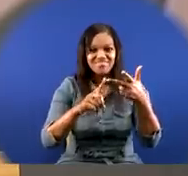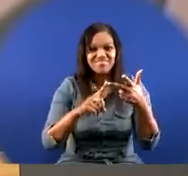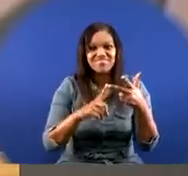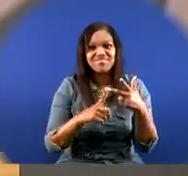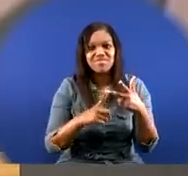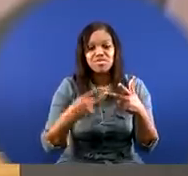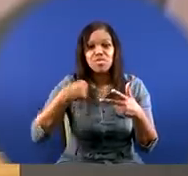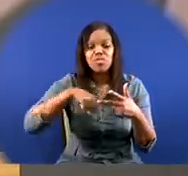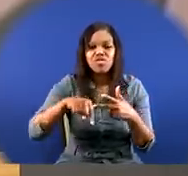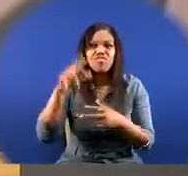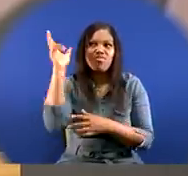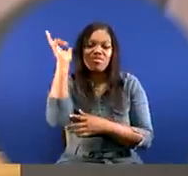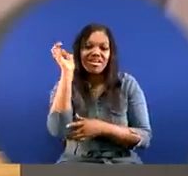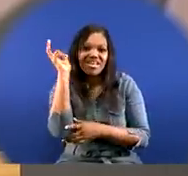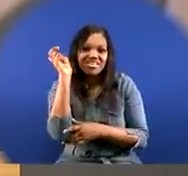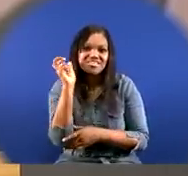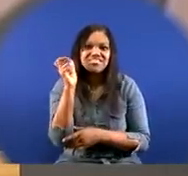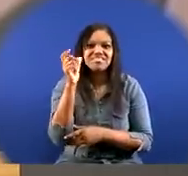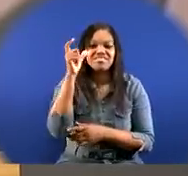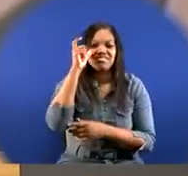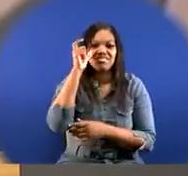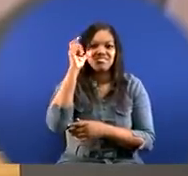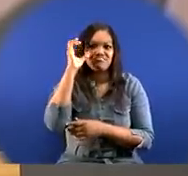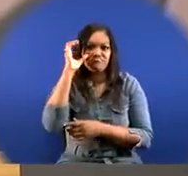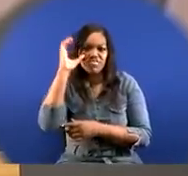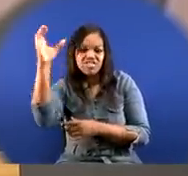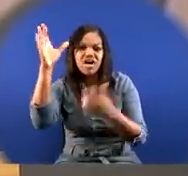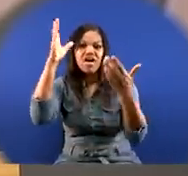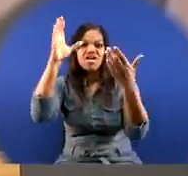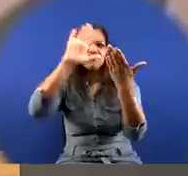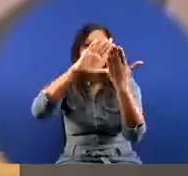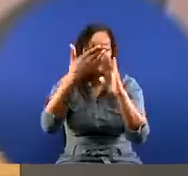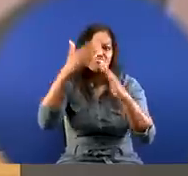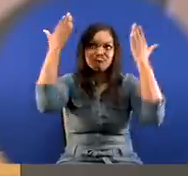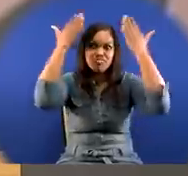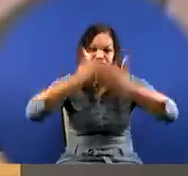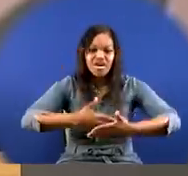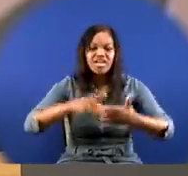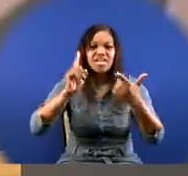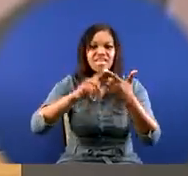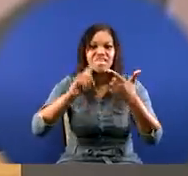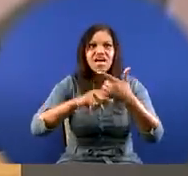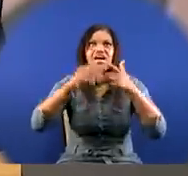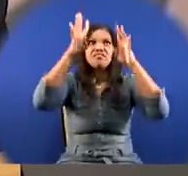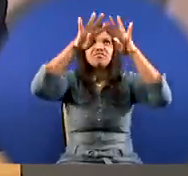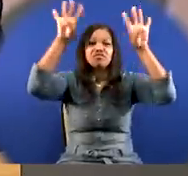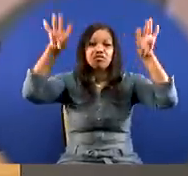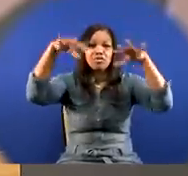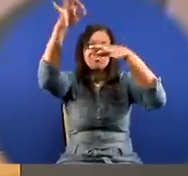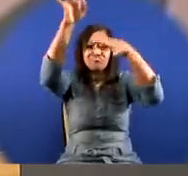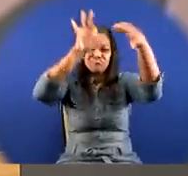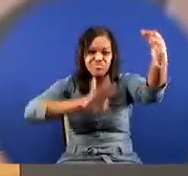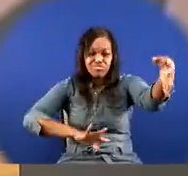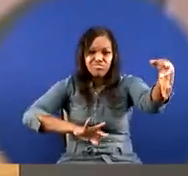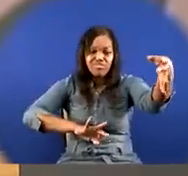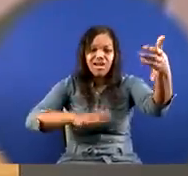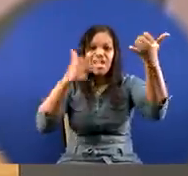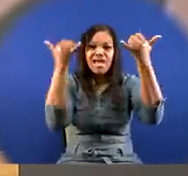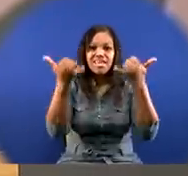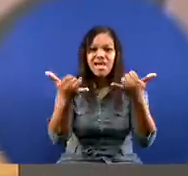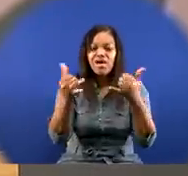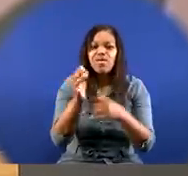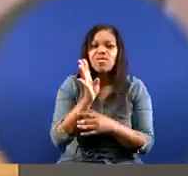We've already listened to the sun darken. We've listened to the rent veil. Let's hear